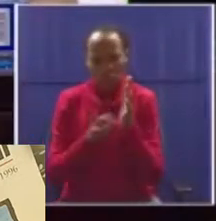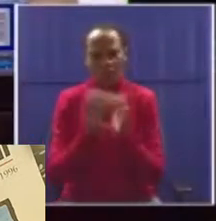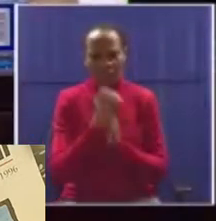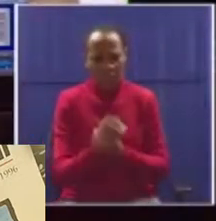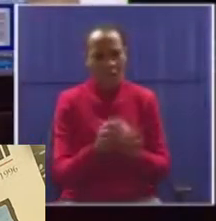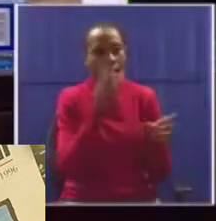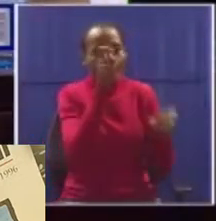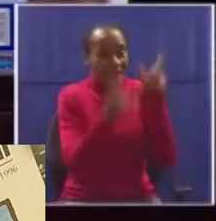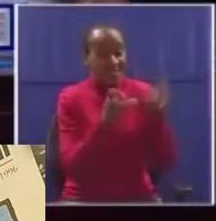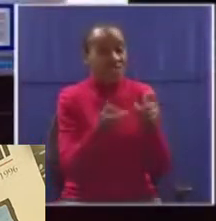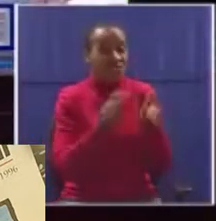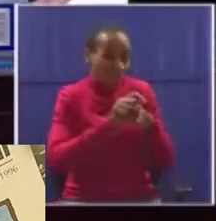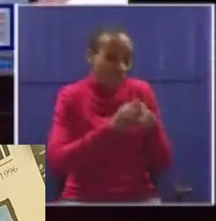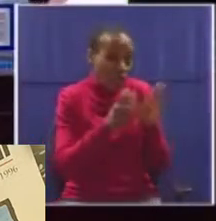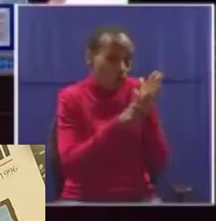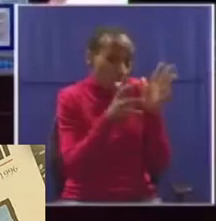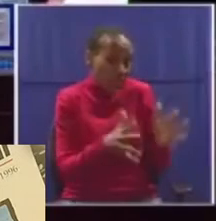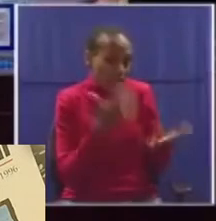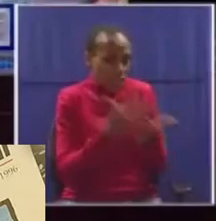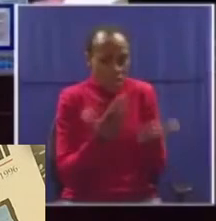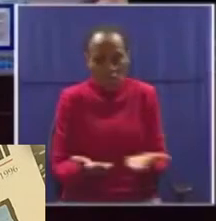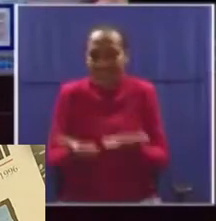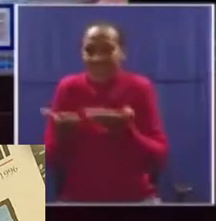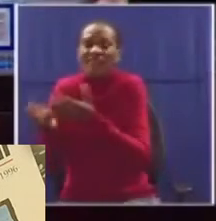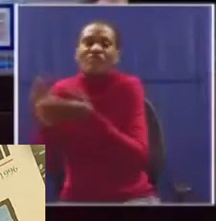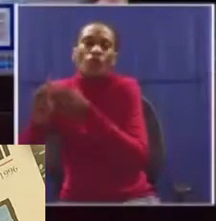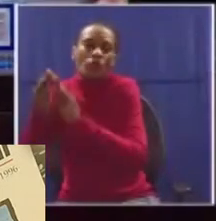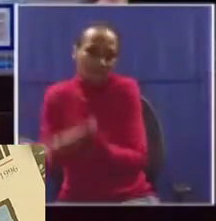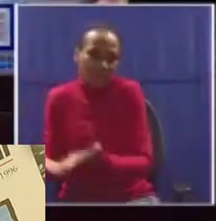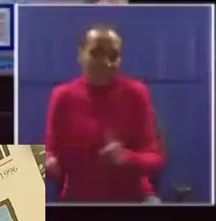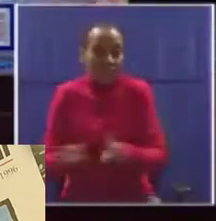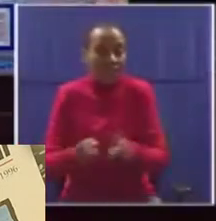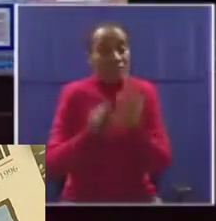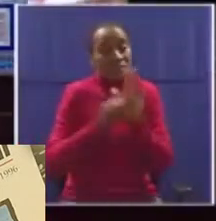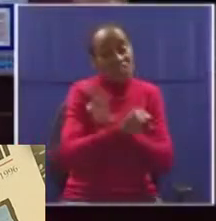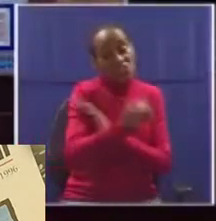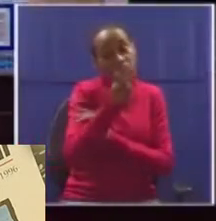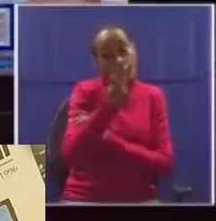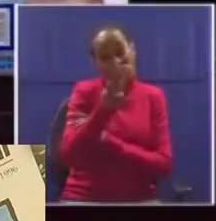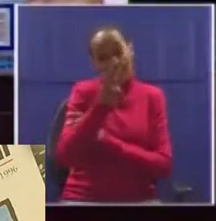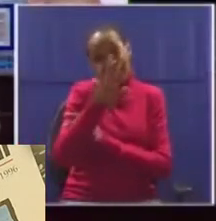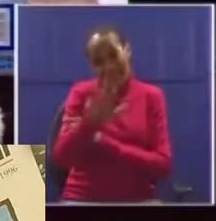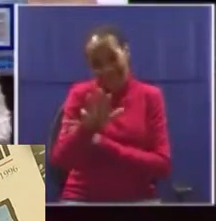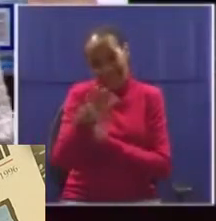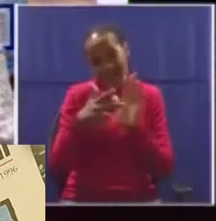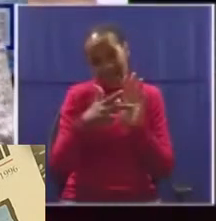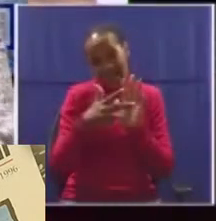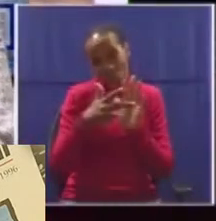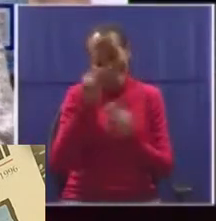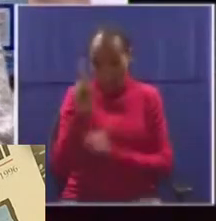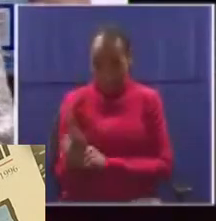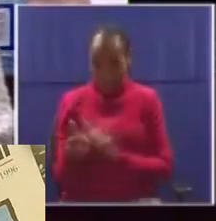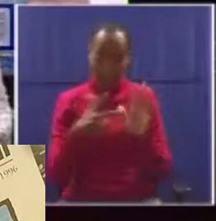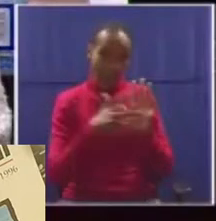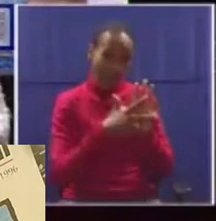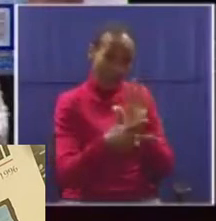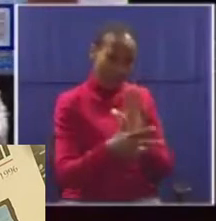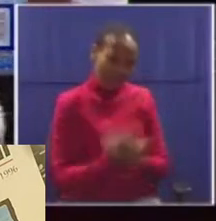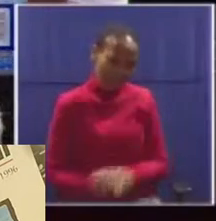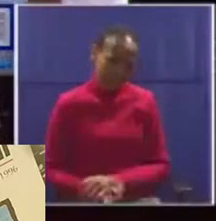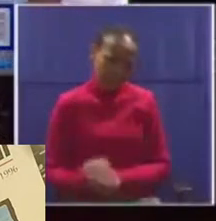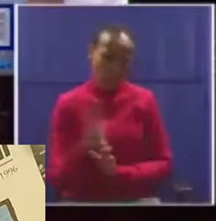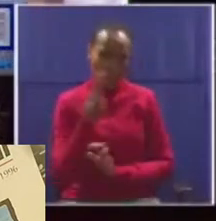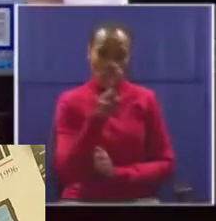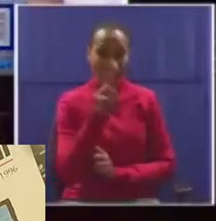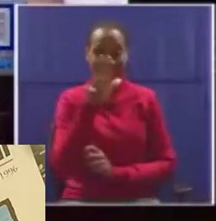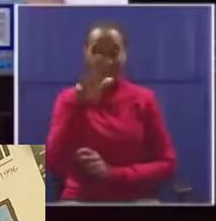rendering of community Savers as contemplated in section 29 1 of the ACT section 29